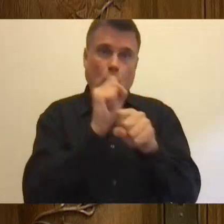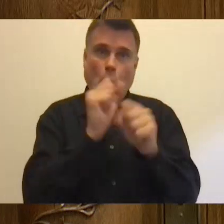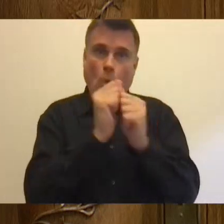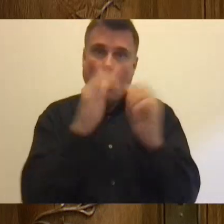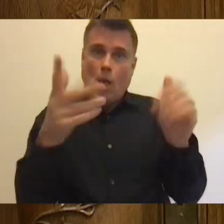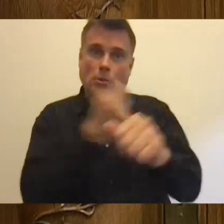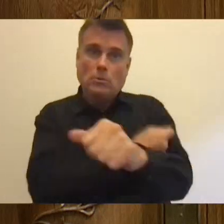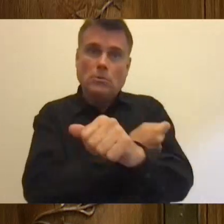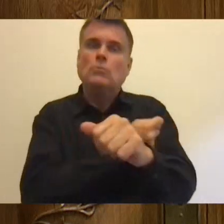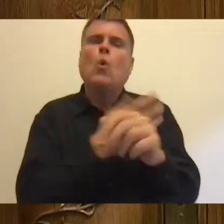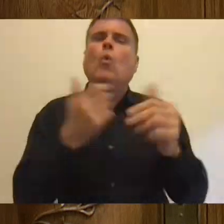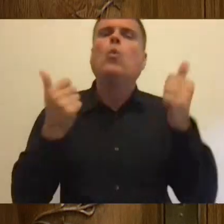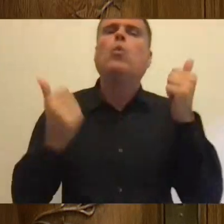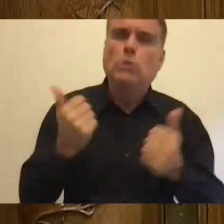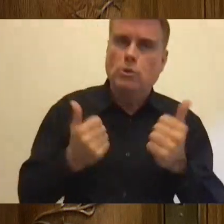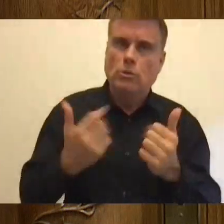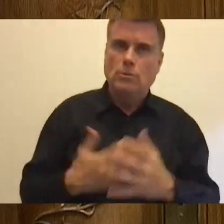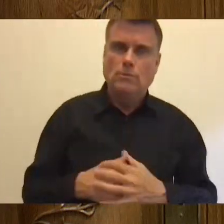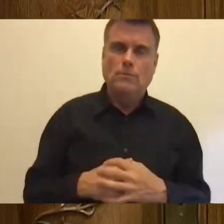Minister of Health.